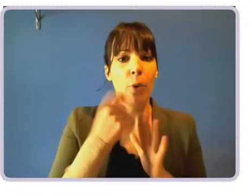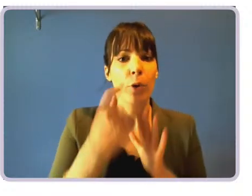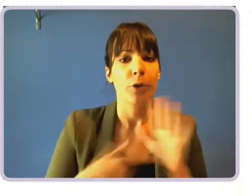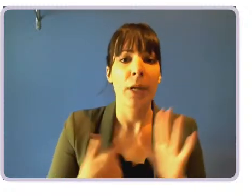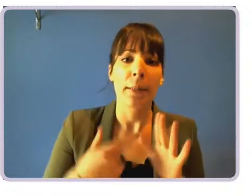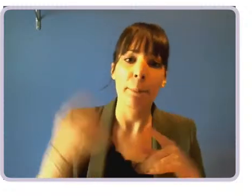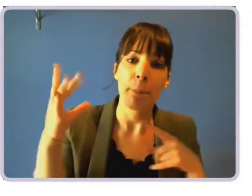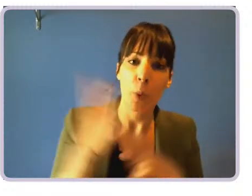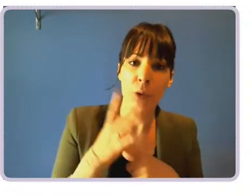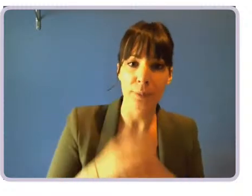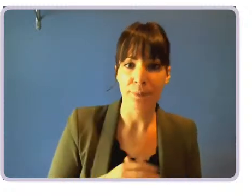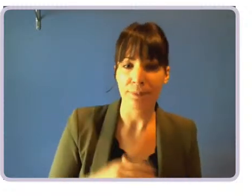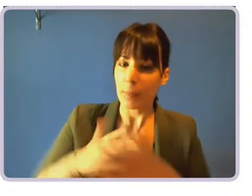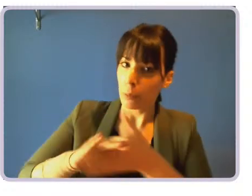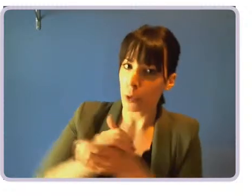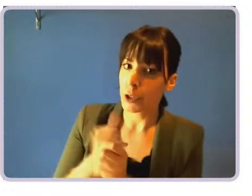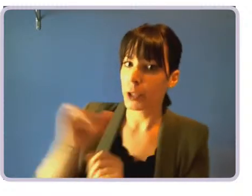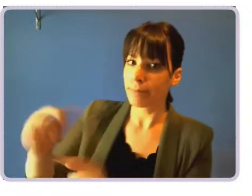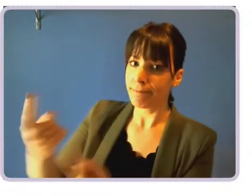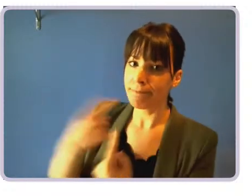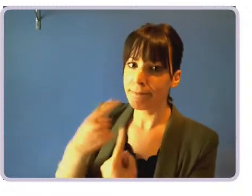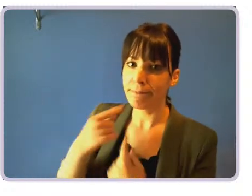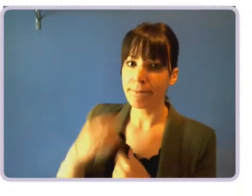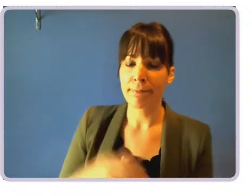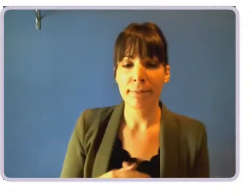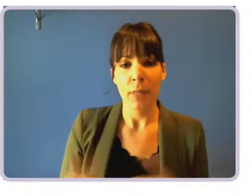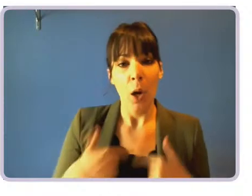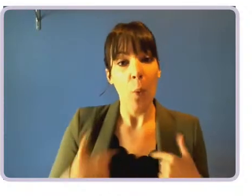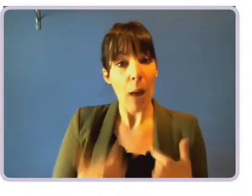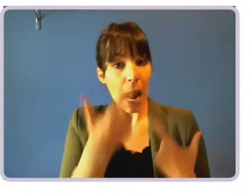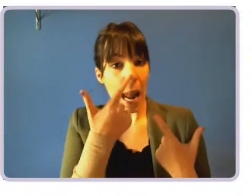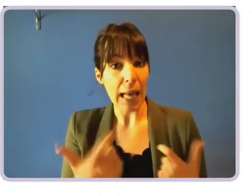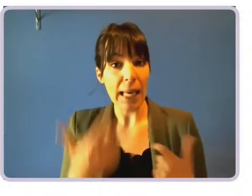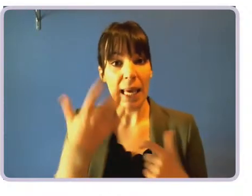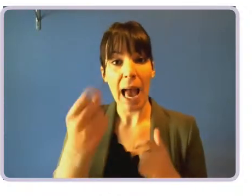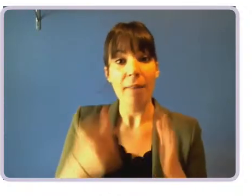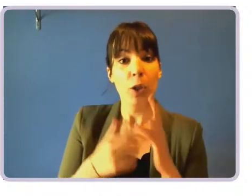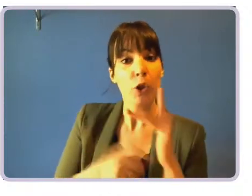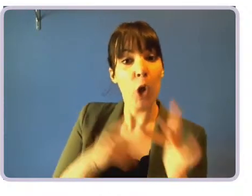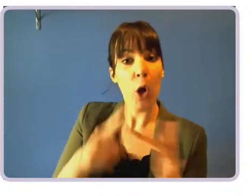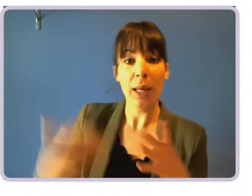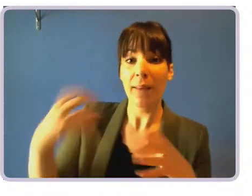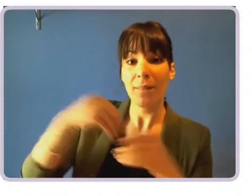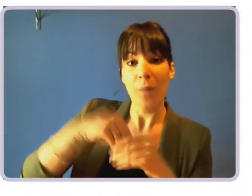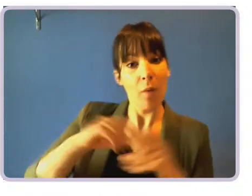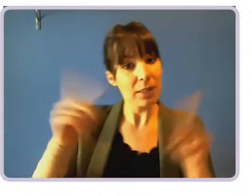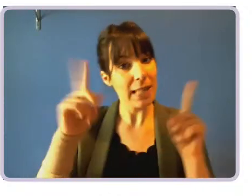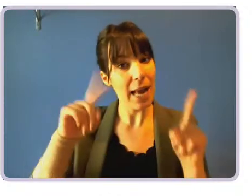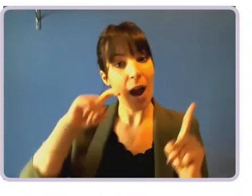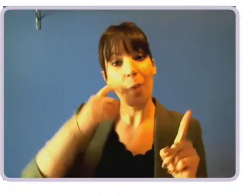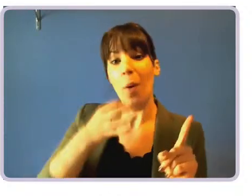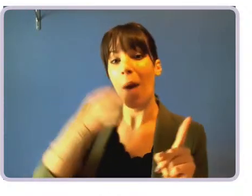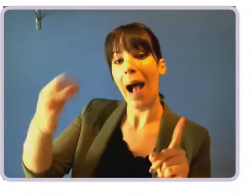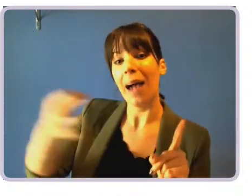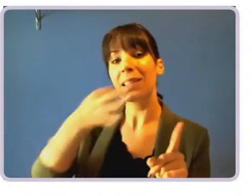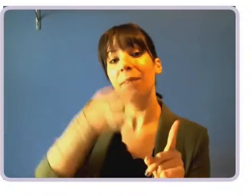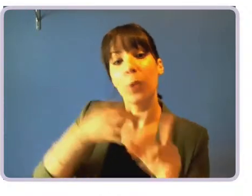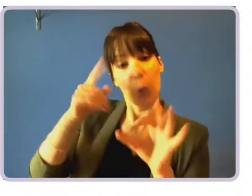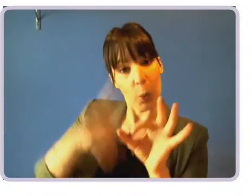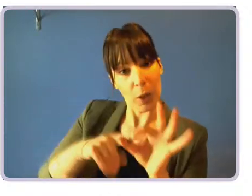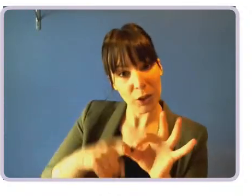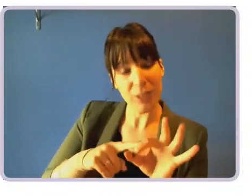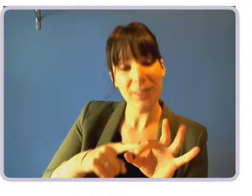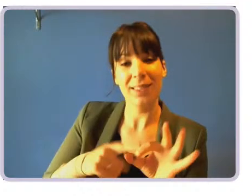And because we are lucky enough to have Tony taking part today, I'm going to ask her a few questions before we move on to other